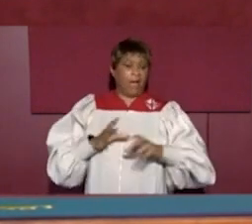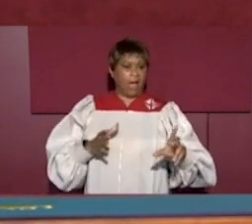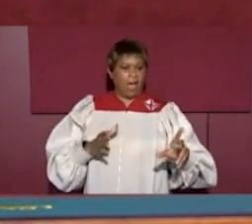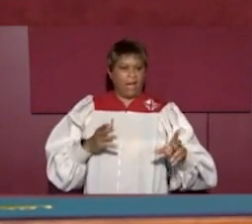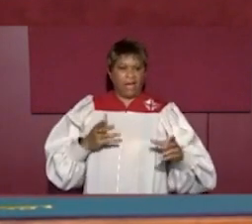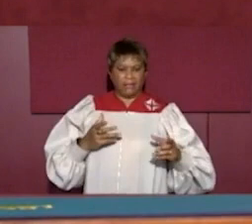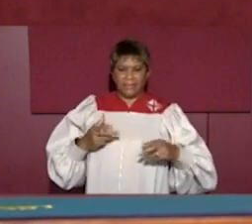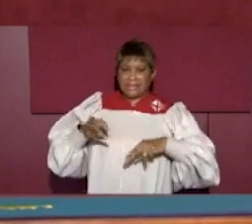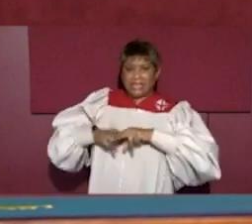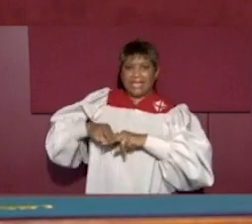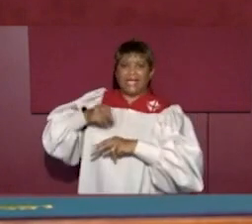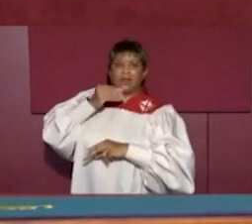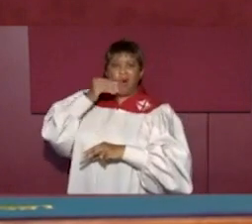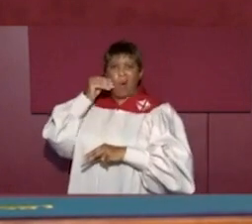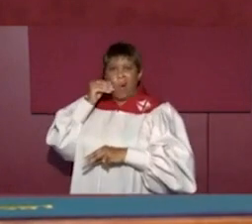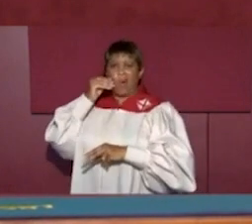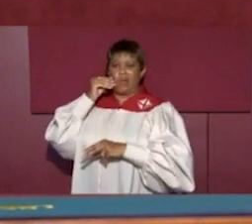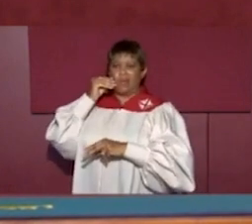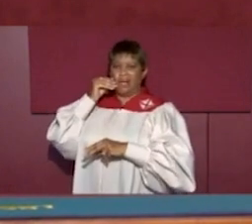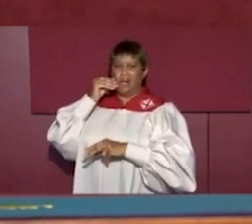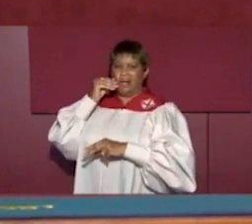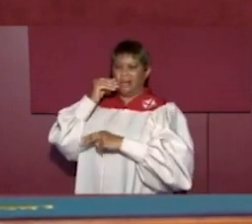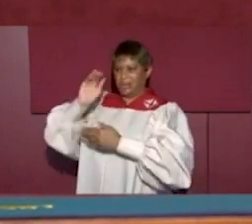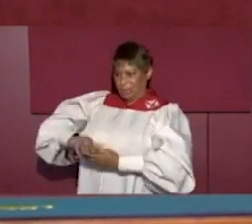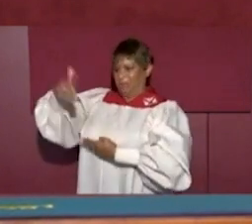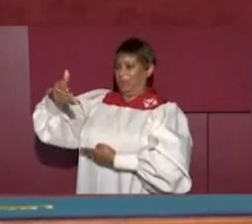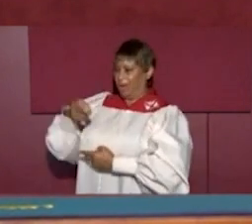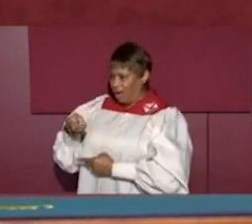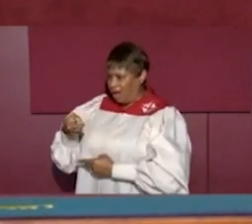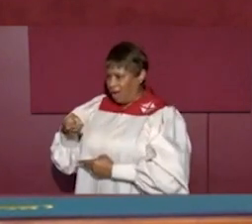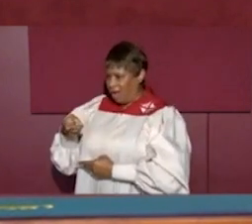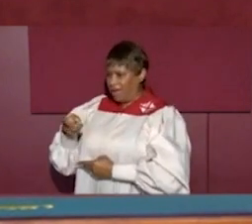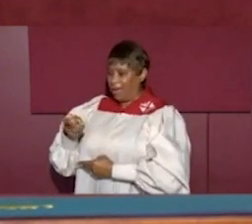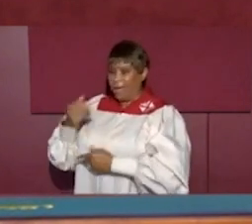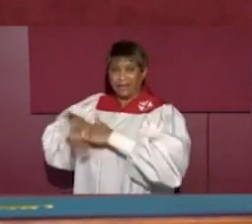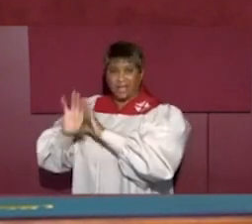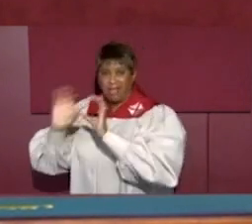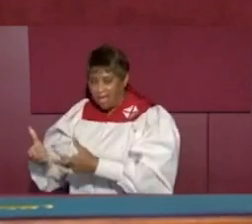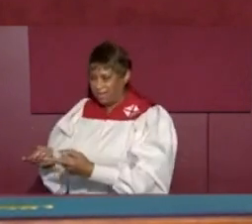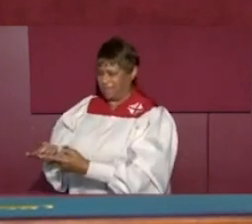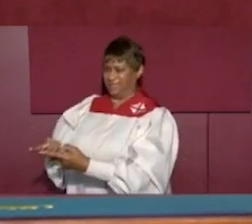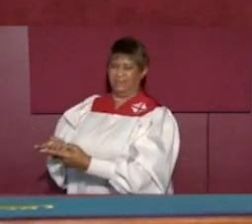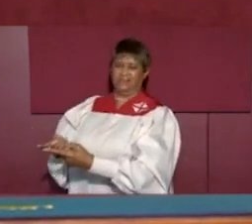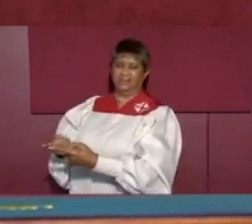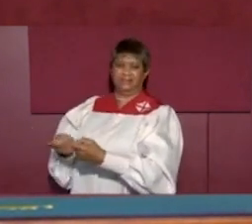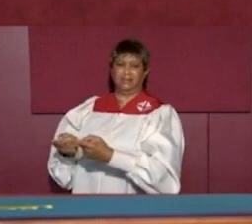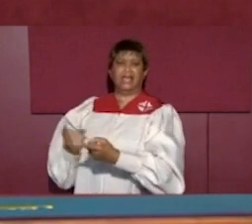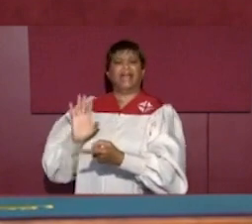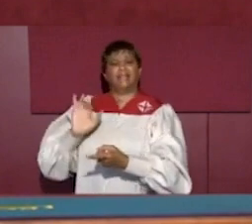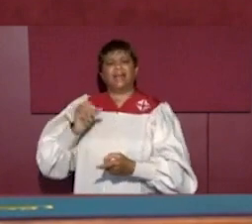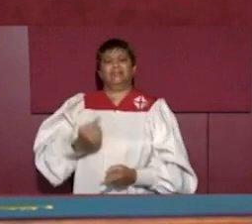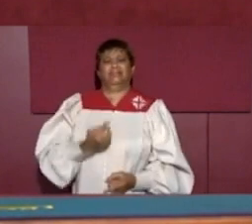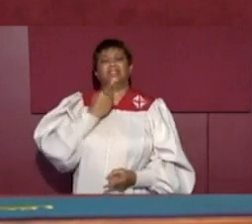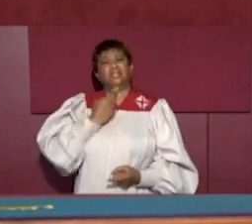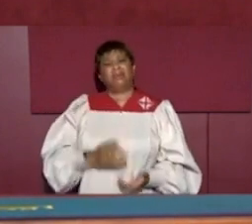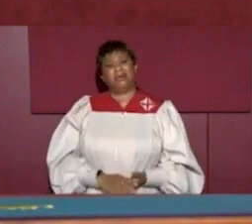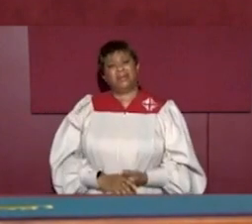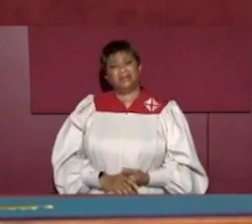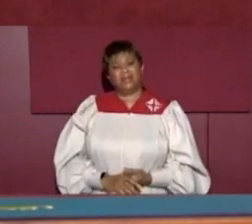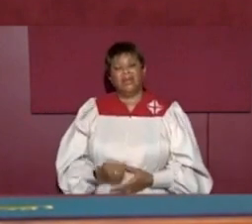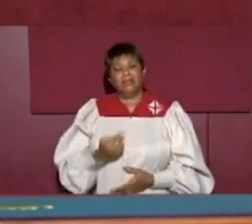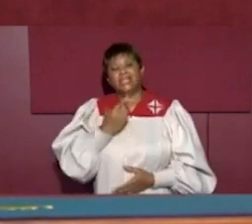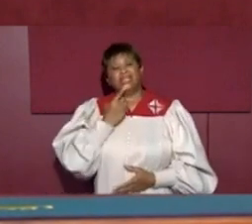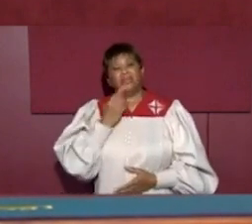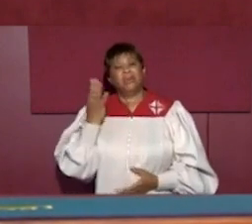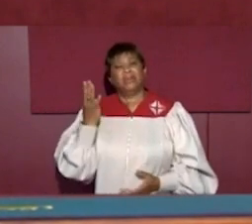to class. That's definitely not what they anticipated. Amen. And that can mess with you. Sometimes we can have disappointment